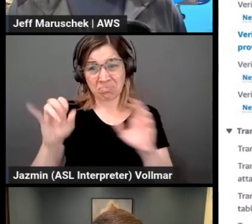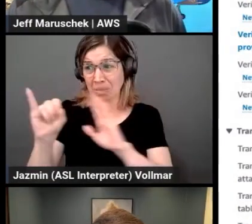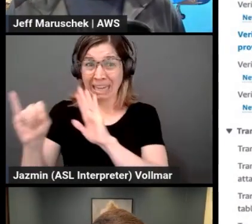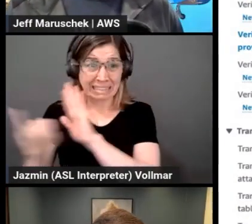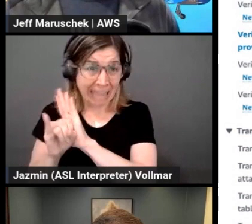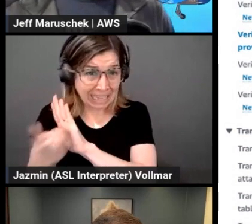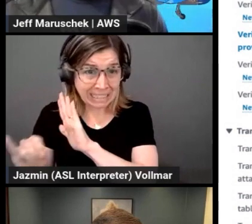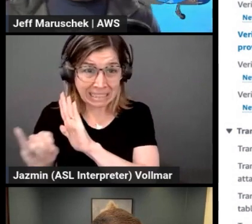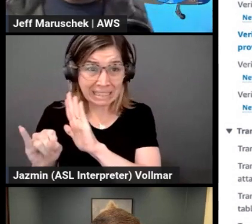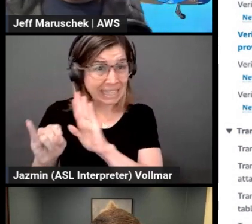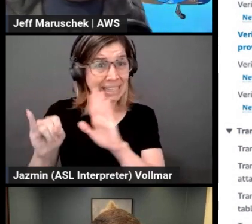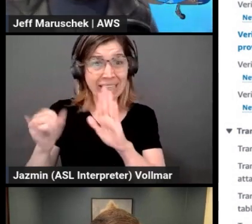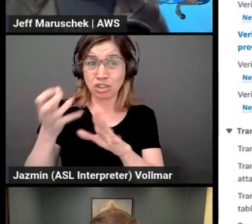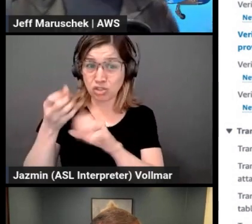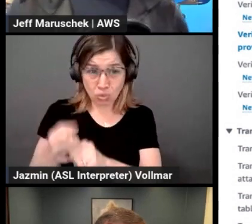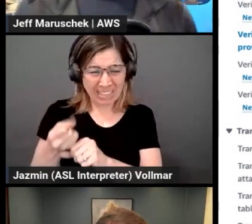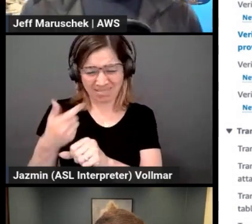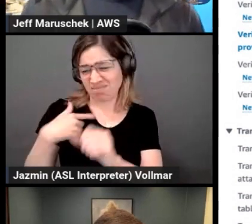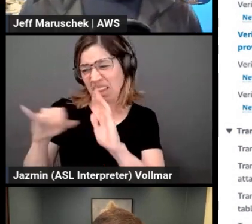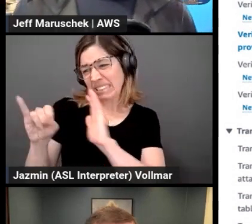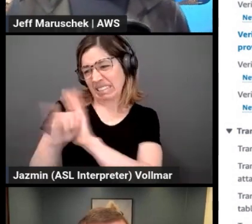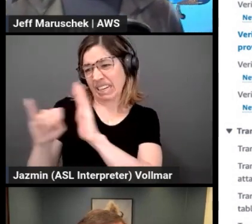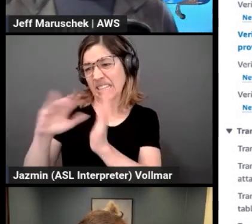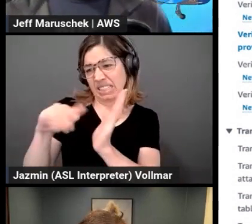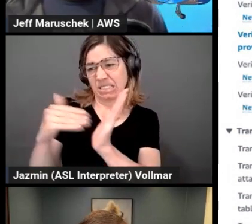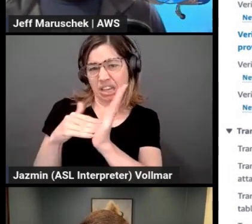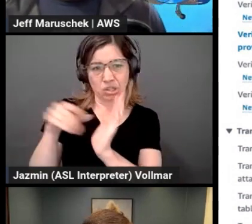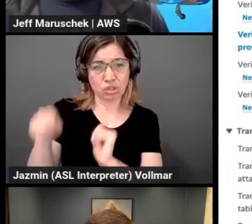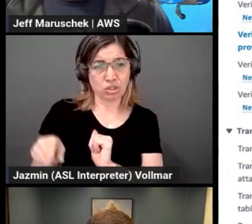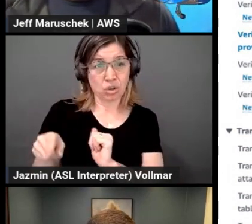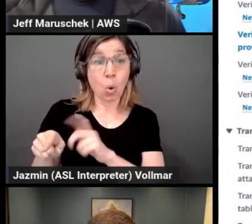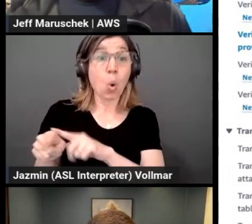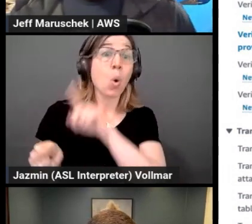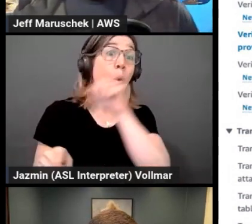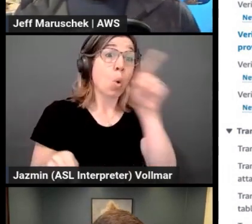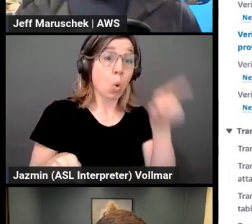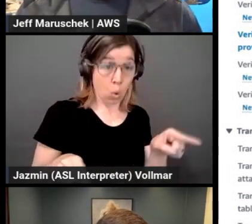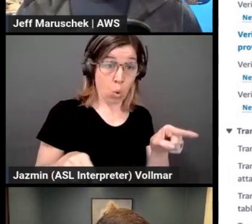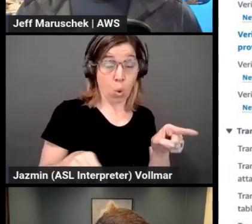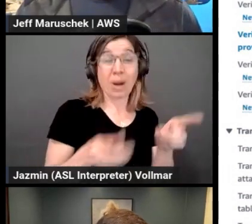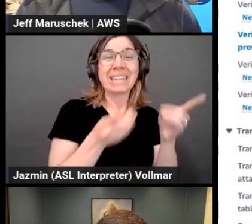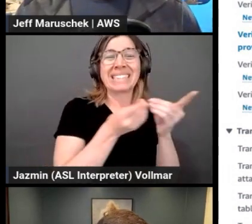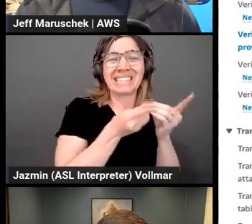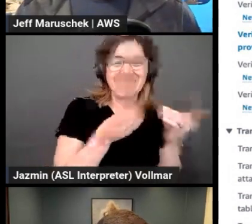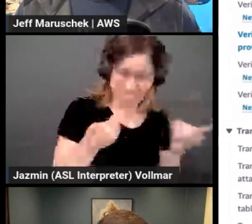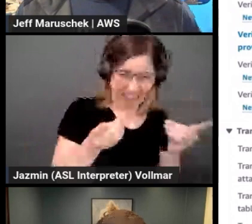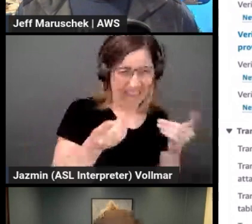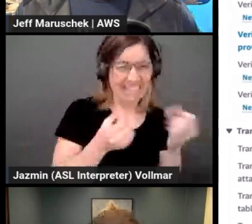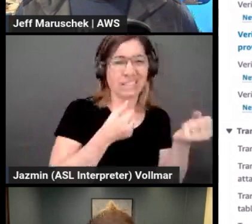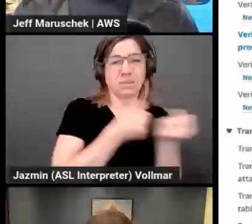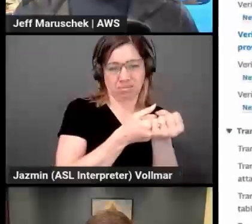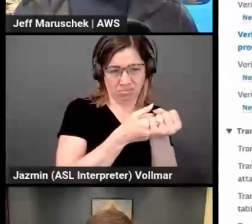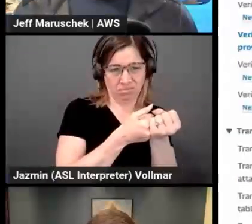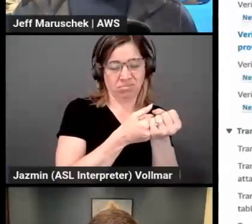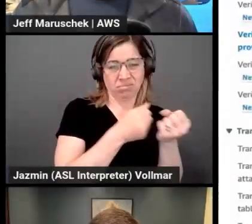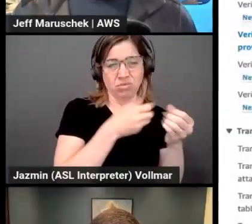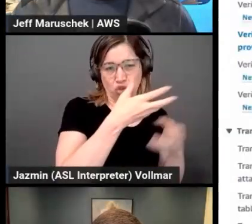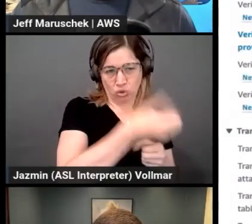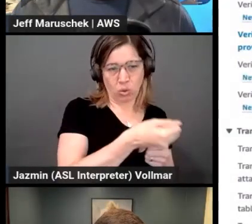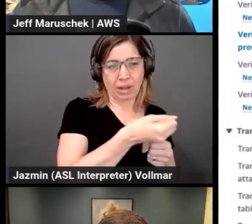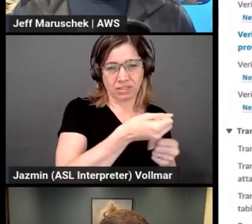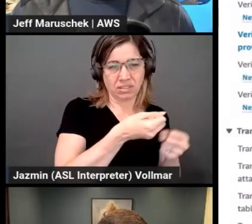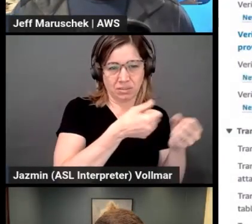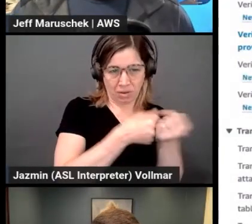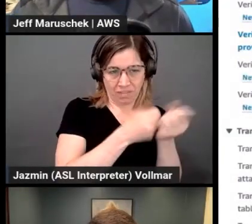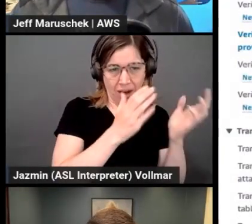with Identity Center is what I have here, or it could be a device trust provider. Today we support two, which are Jamf and